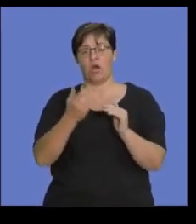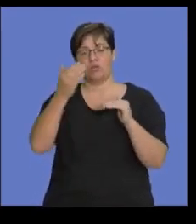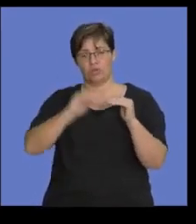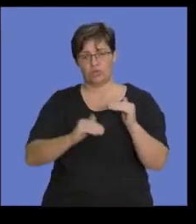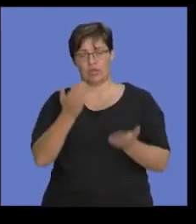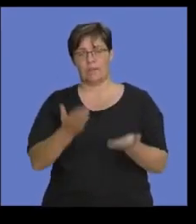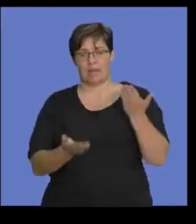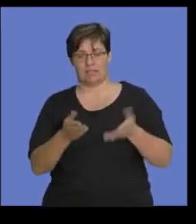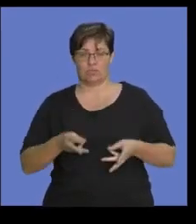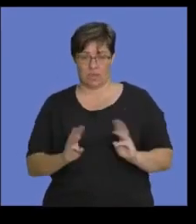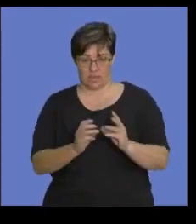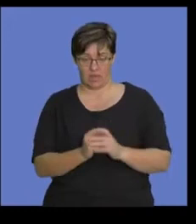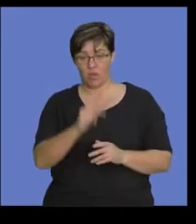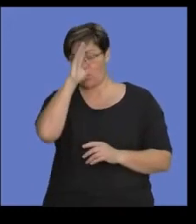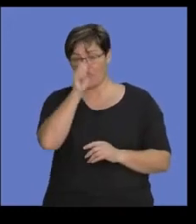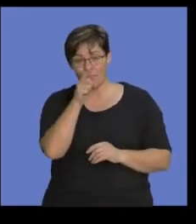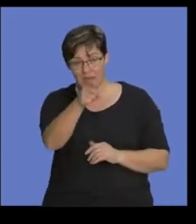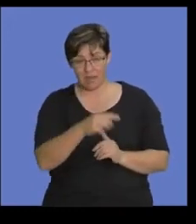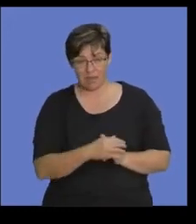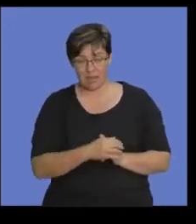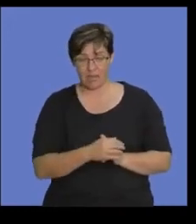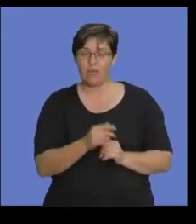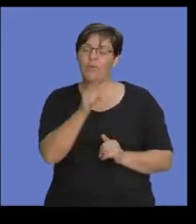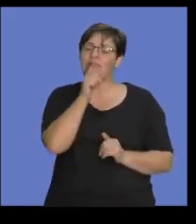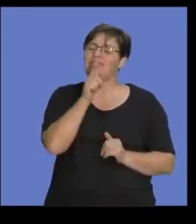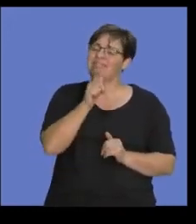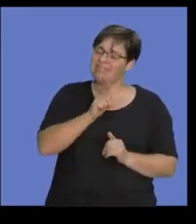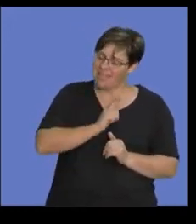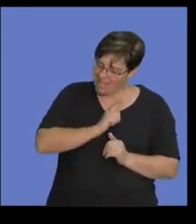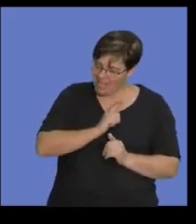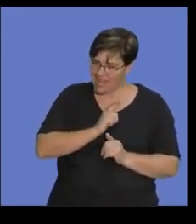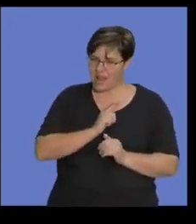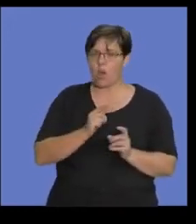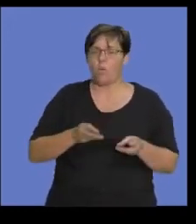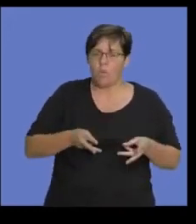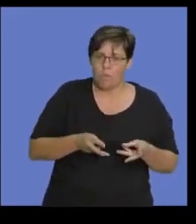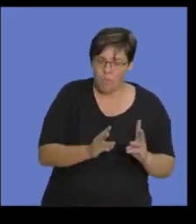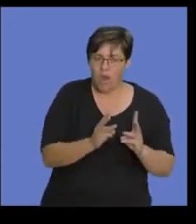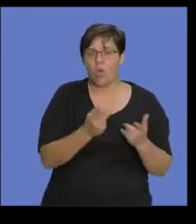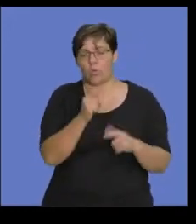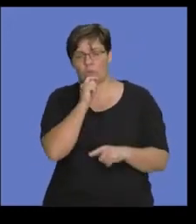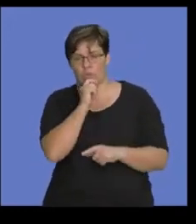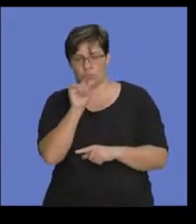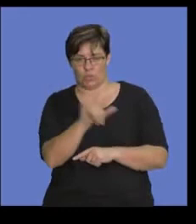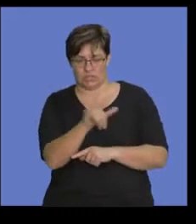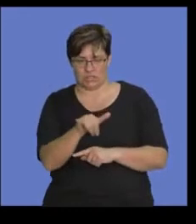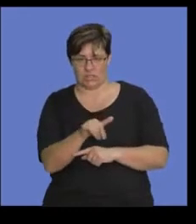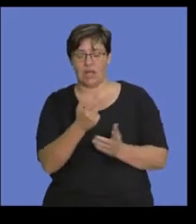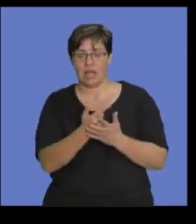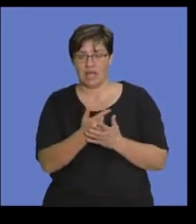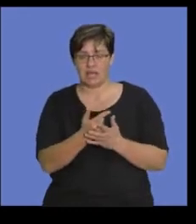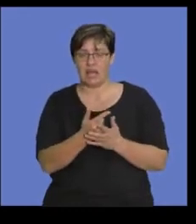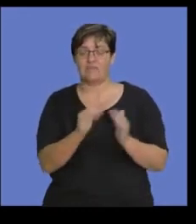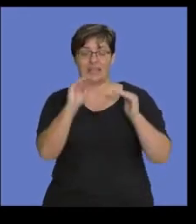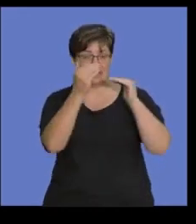reducing balance method. Remember, guys, you will be told what method we are dealing with if it's